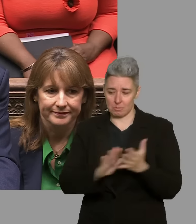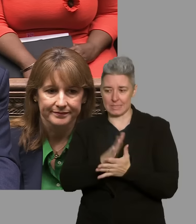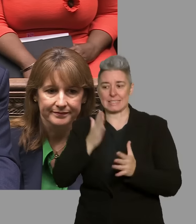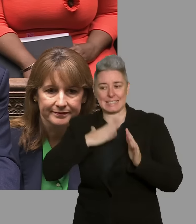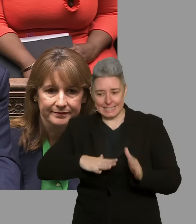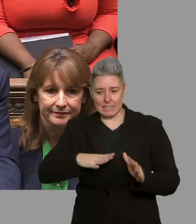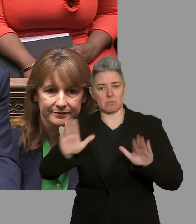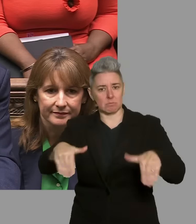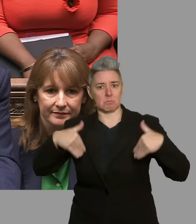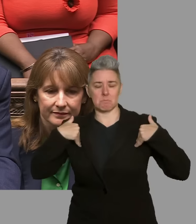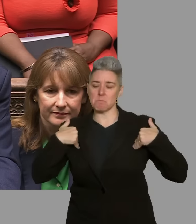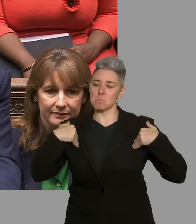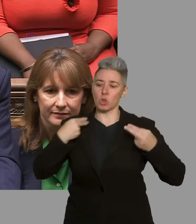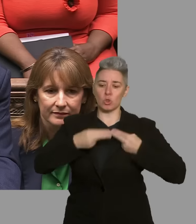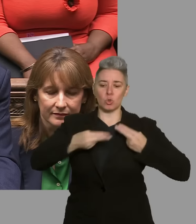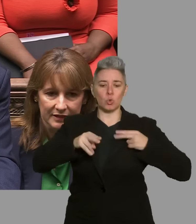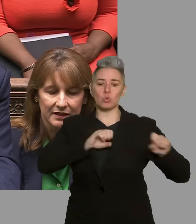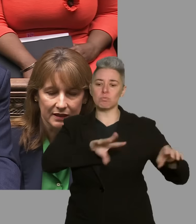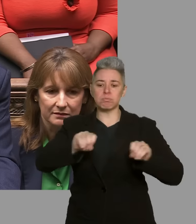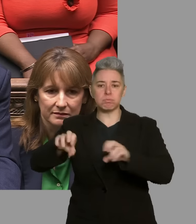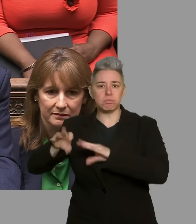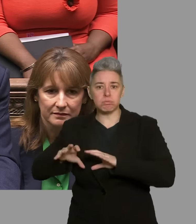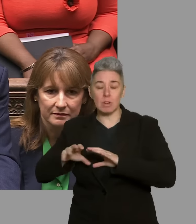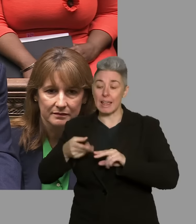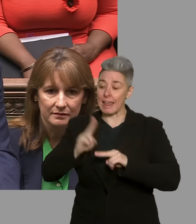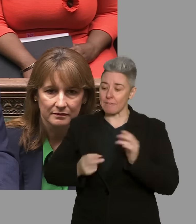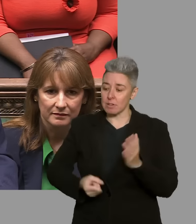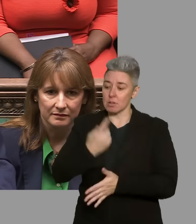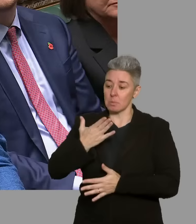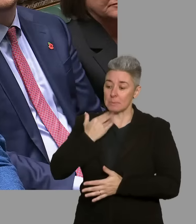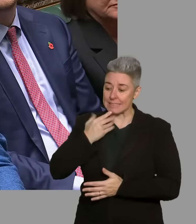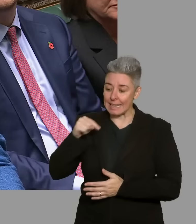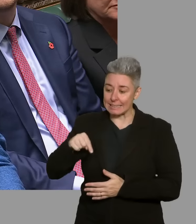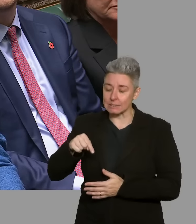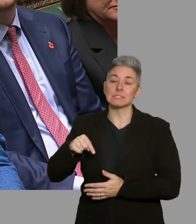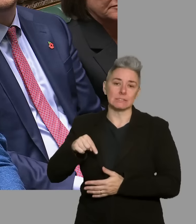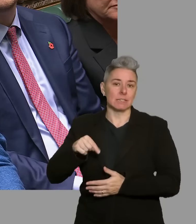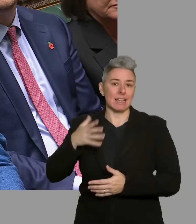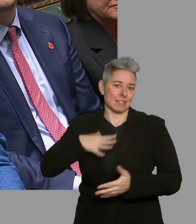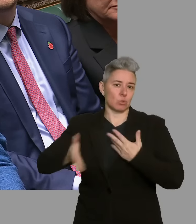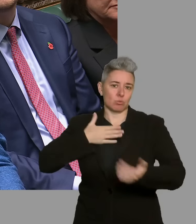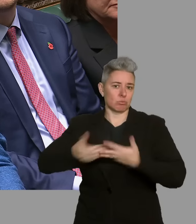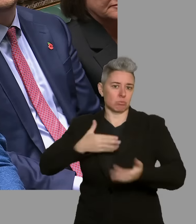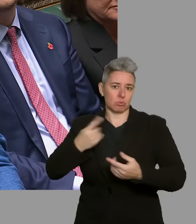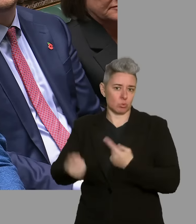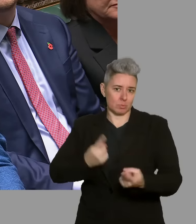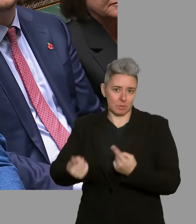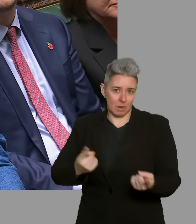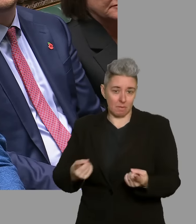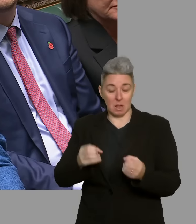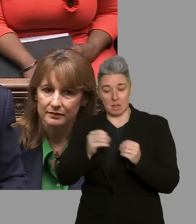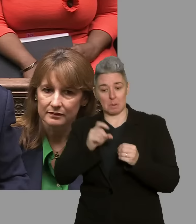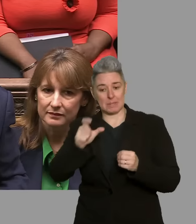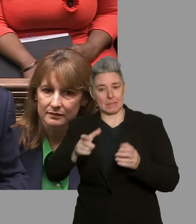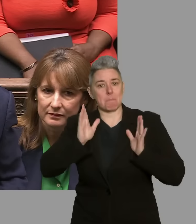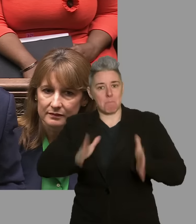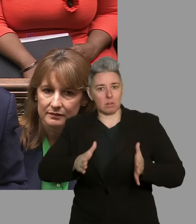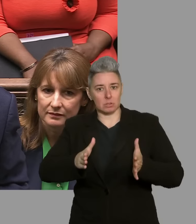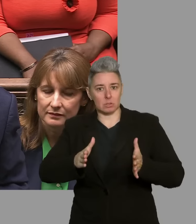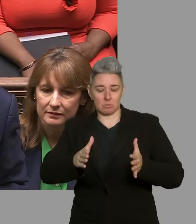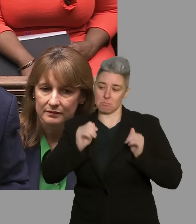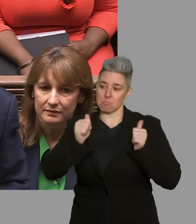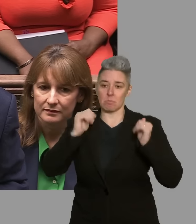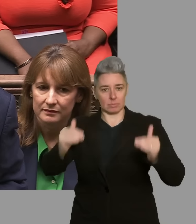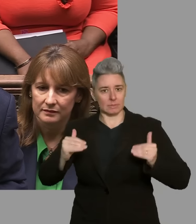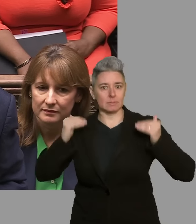are made, they do need to get their house in order, and the BBC must uphold the highest standards, be accountable and correct errors quickly. But I will always